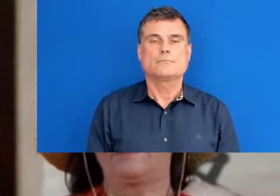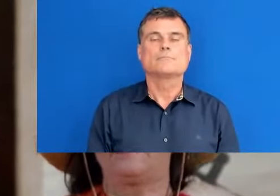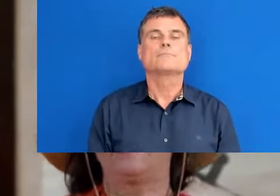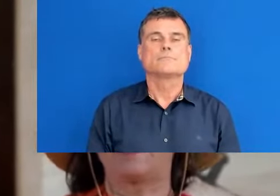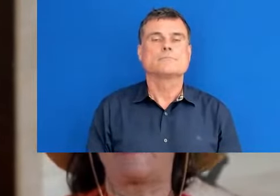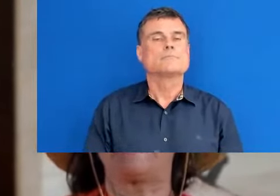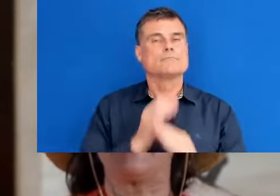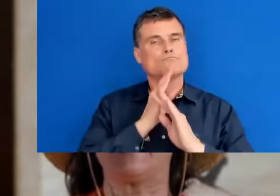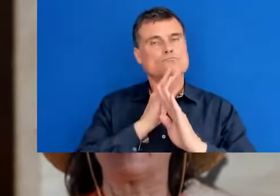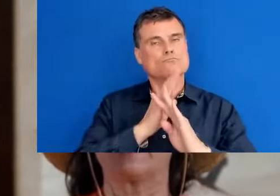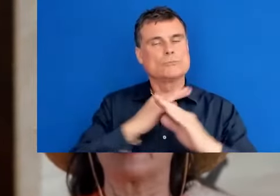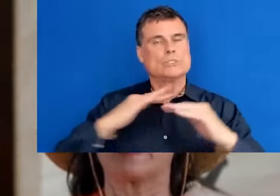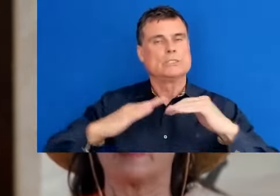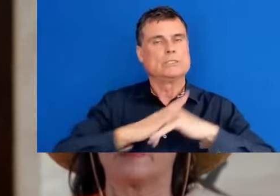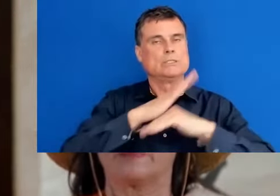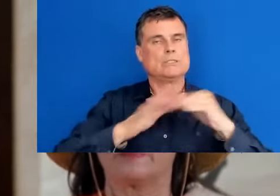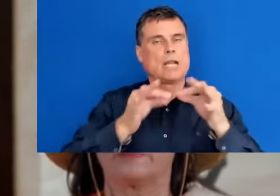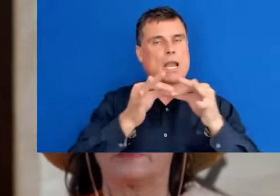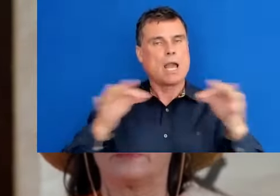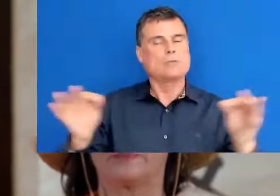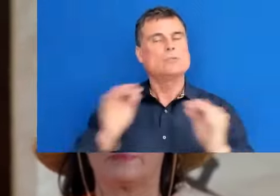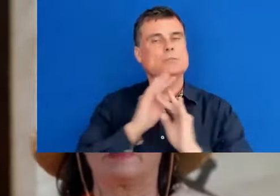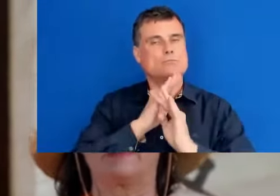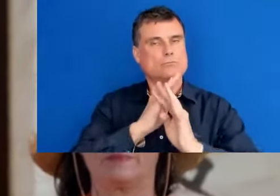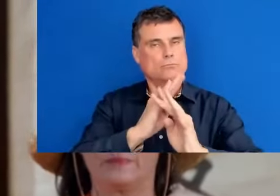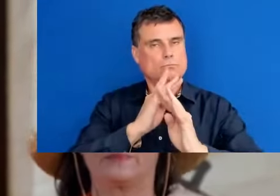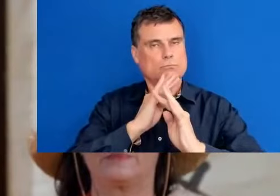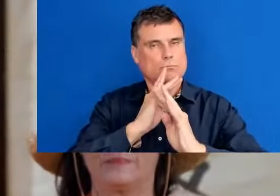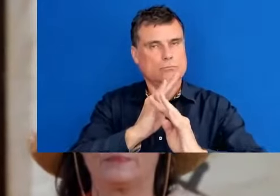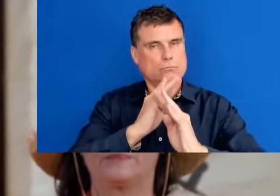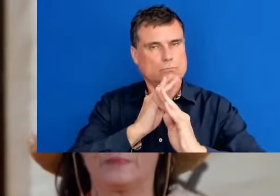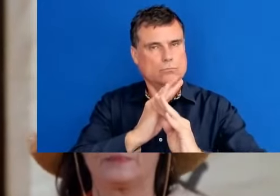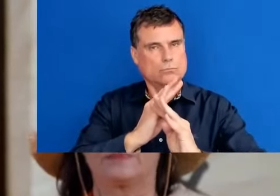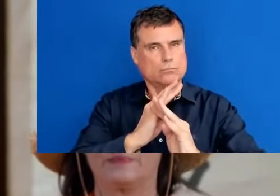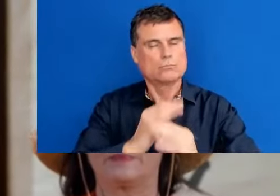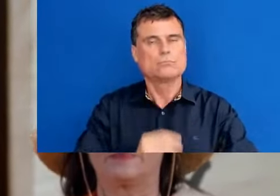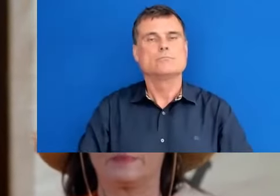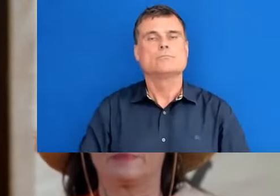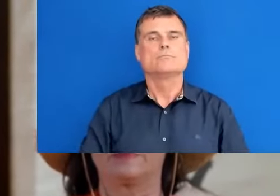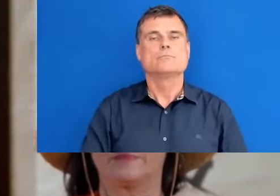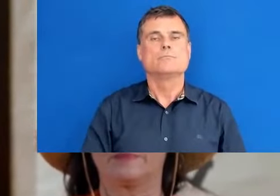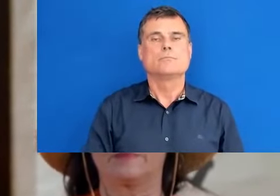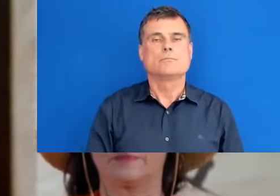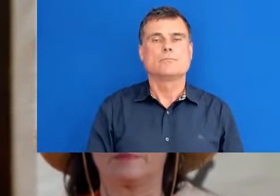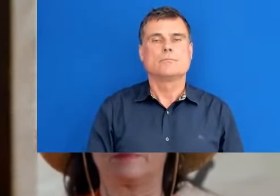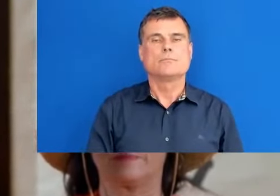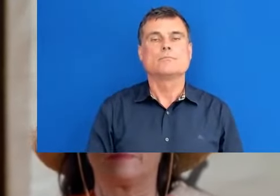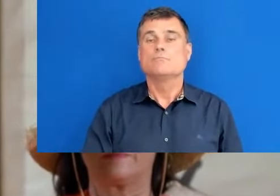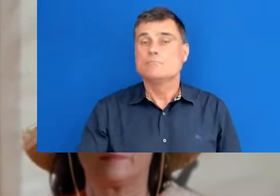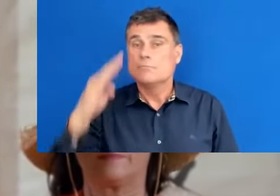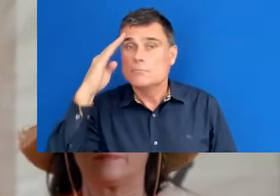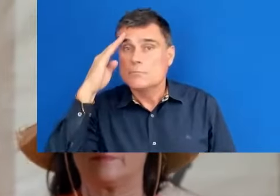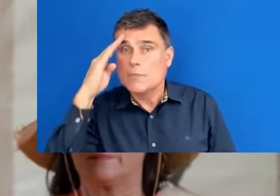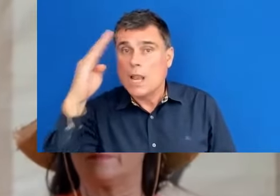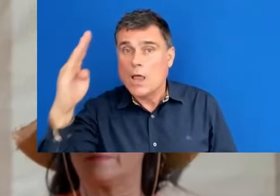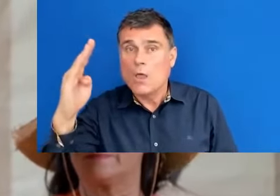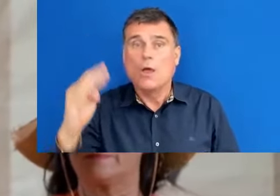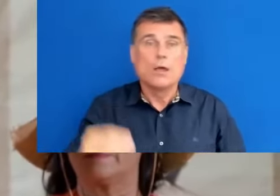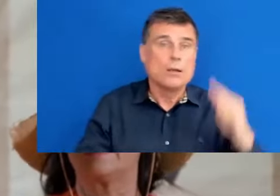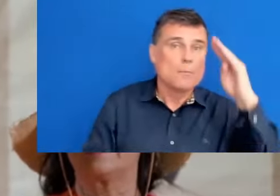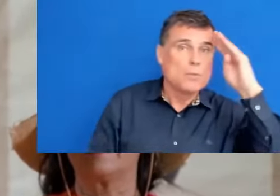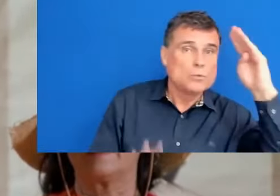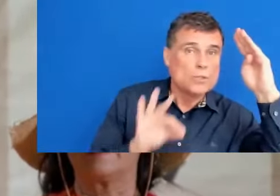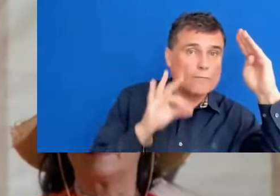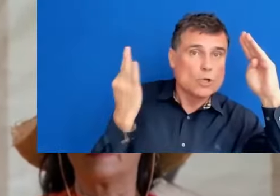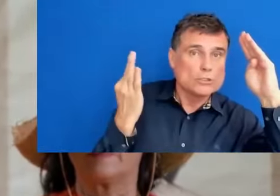Each while, Ohayo gozaimasu, konnichiwa, hello, bonjour.